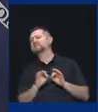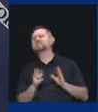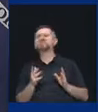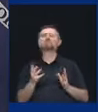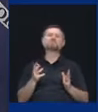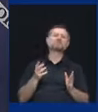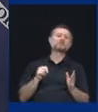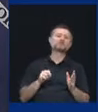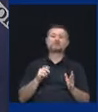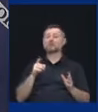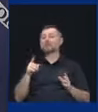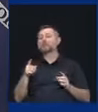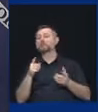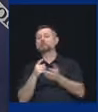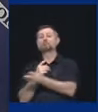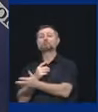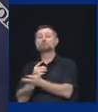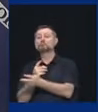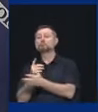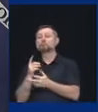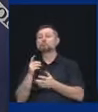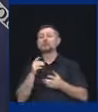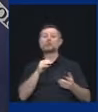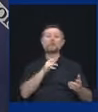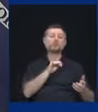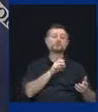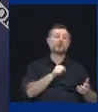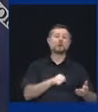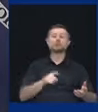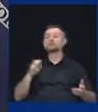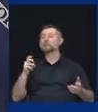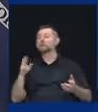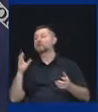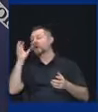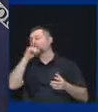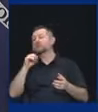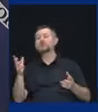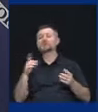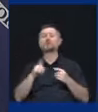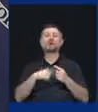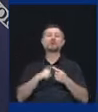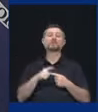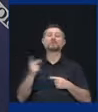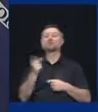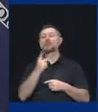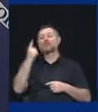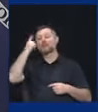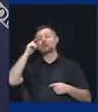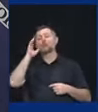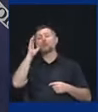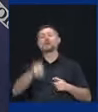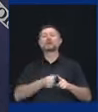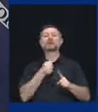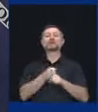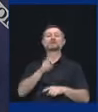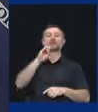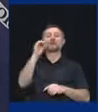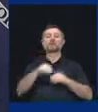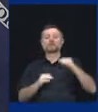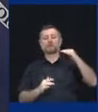Dr. Zucker, Robert Mojica, what day do you think we will hit